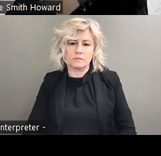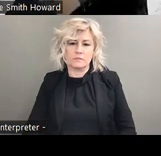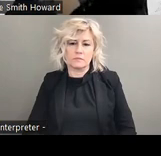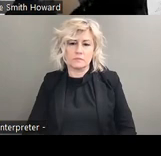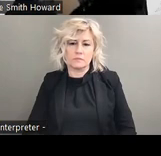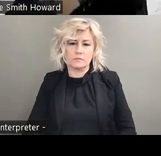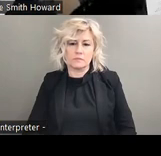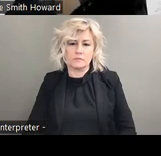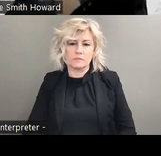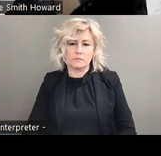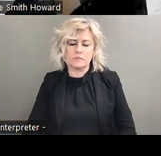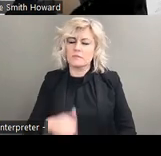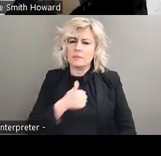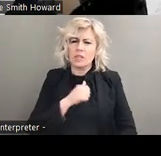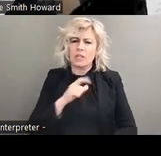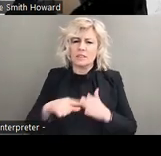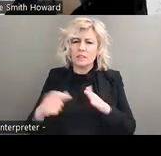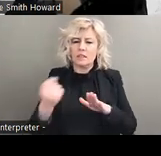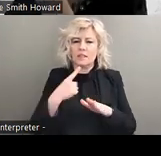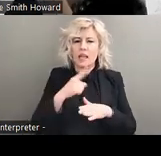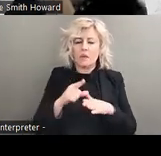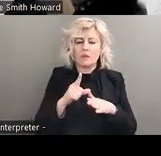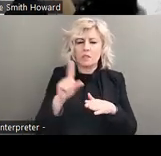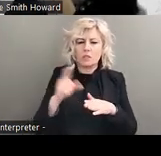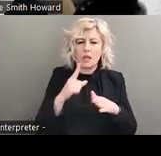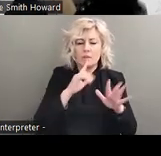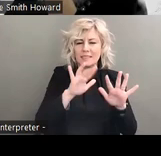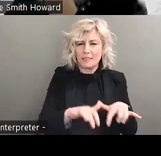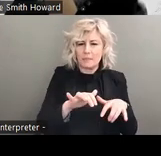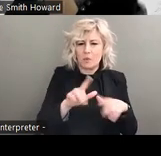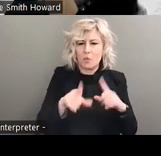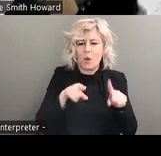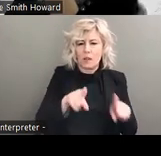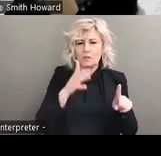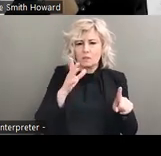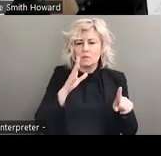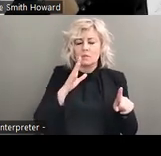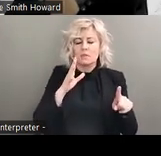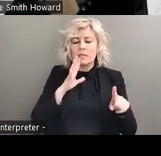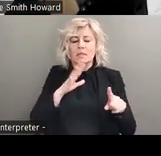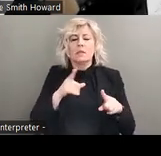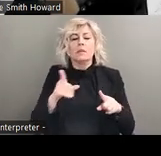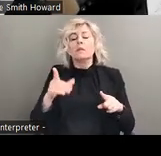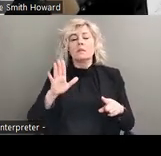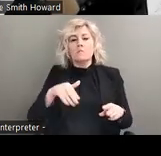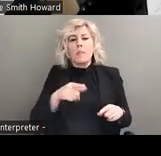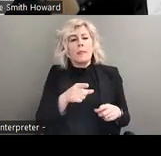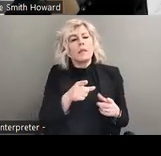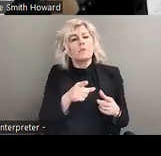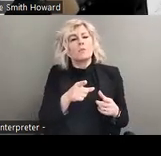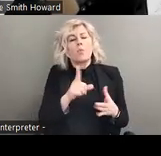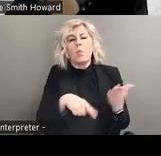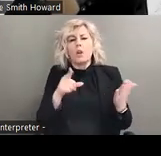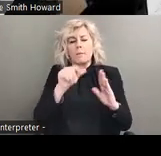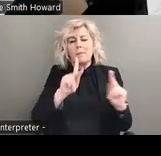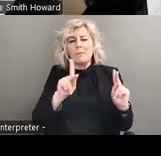Eric, I apologize. What was the question again? I was typing something while you were speaking. No problem. Focusing on sort of what are people doing at the